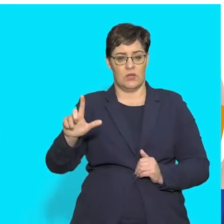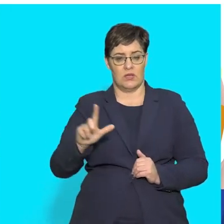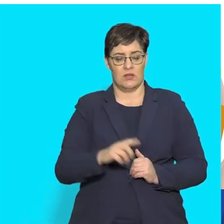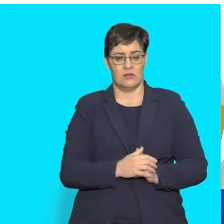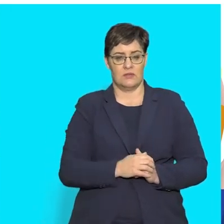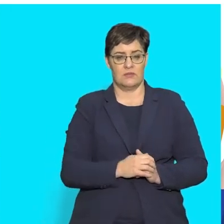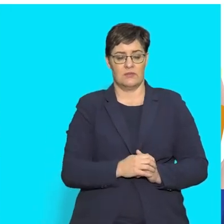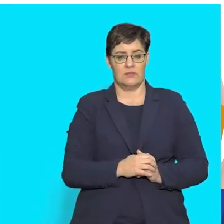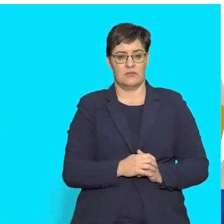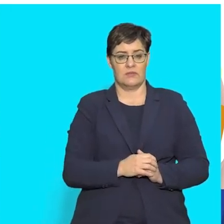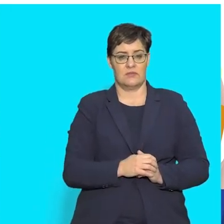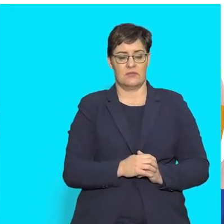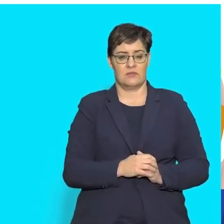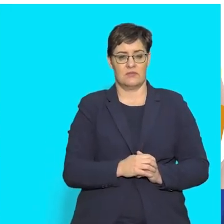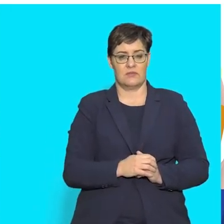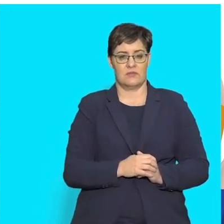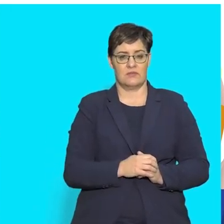tool,